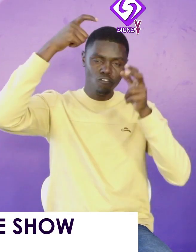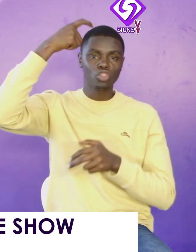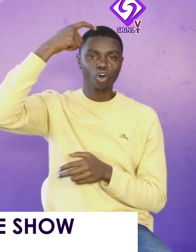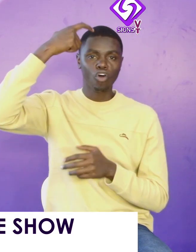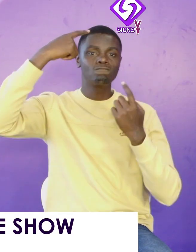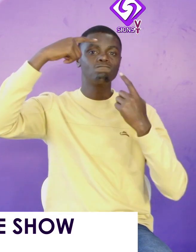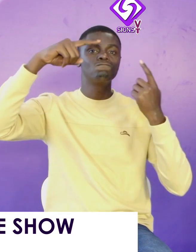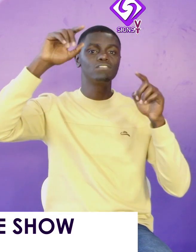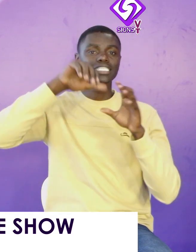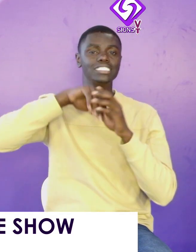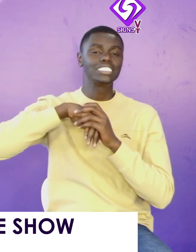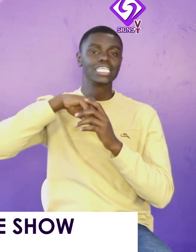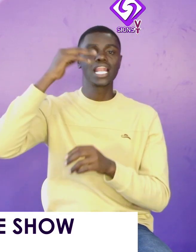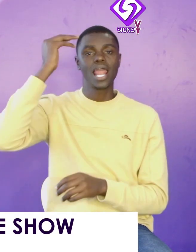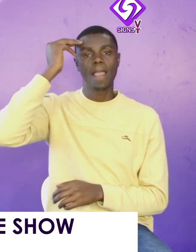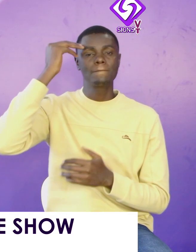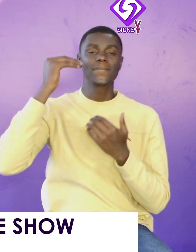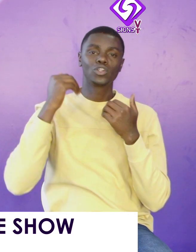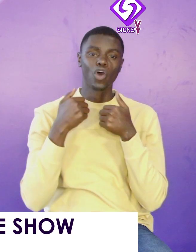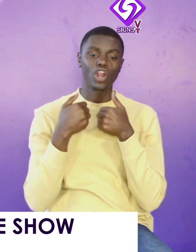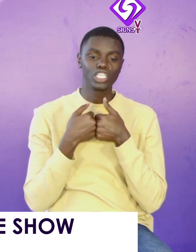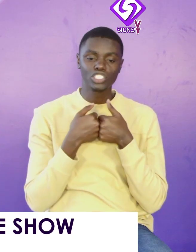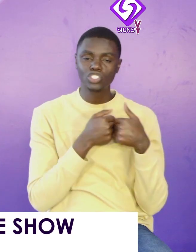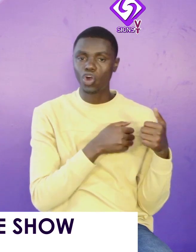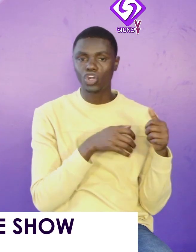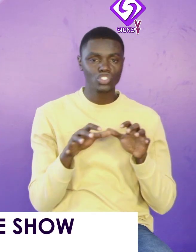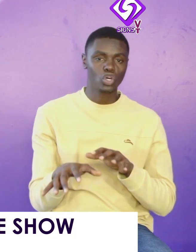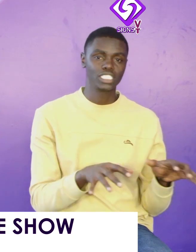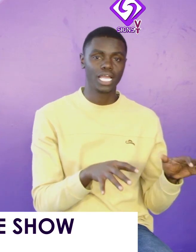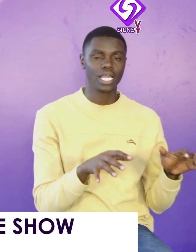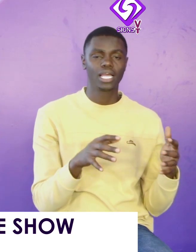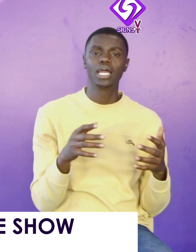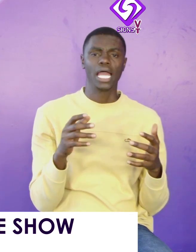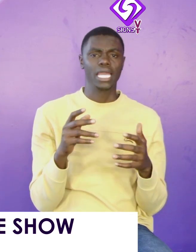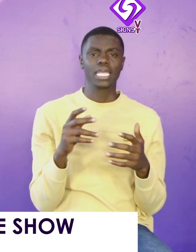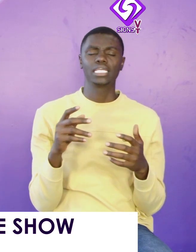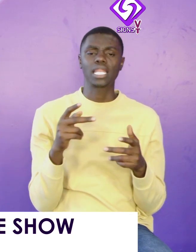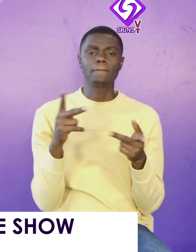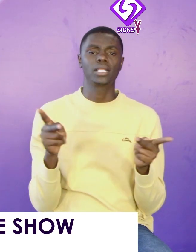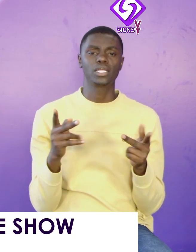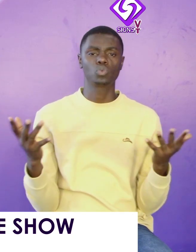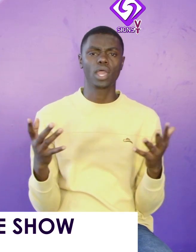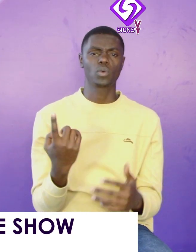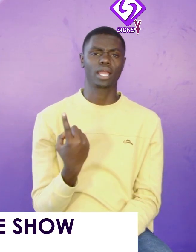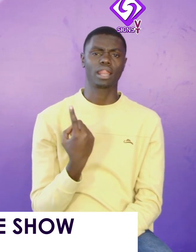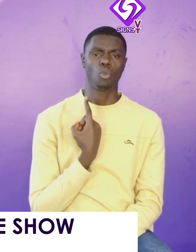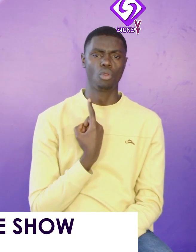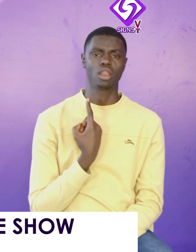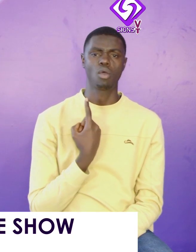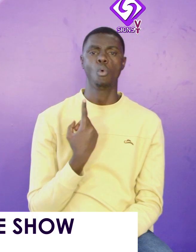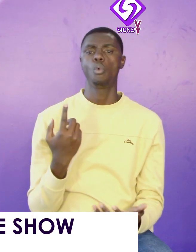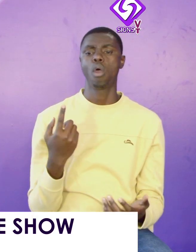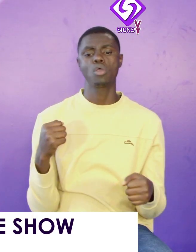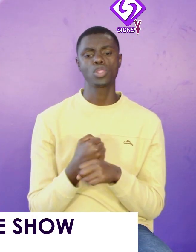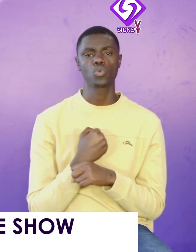thrive in mental torture, in a place where you are confined alone, where you cannot talk, where